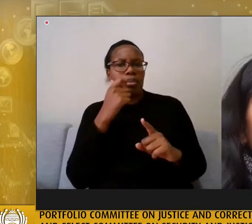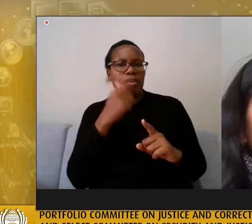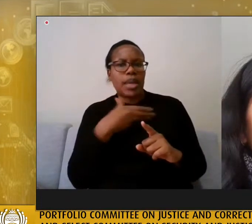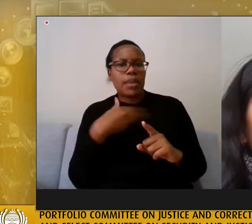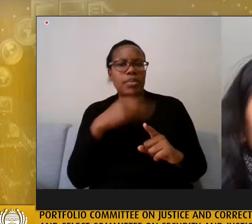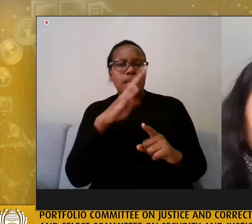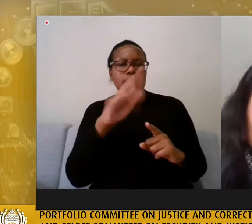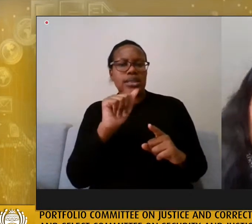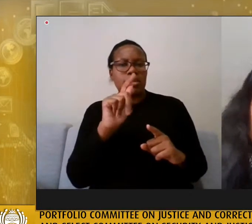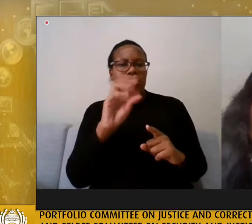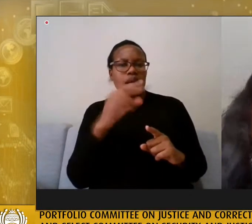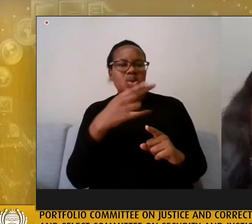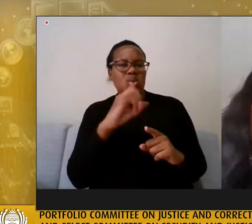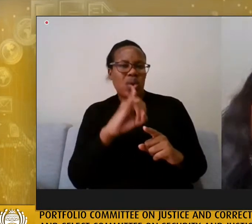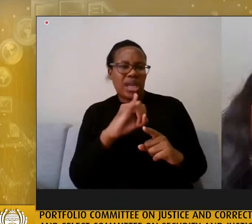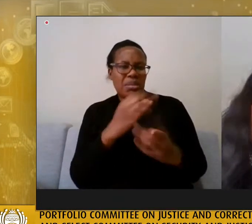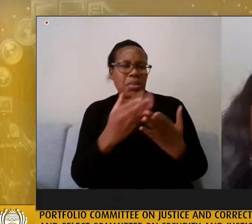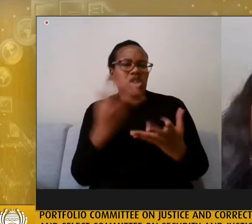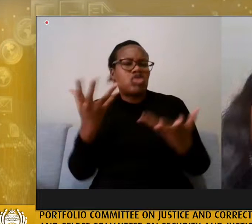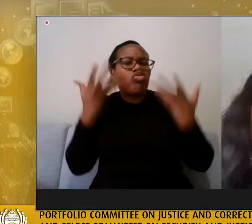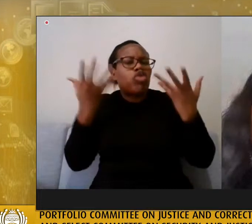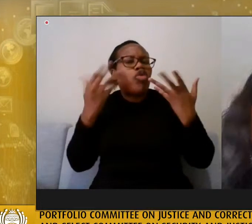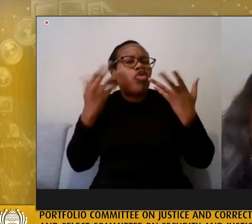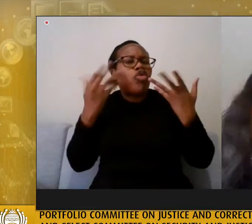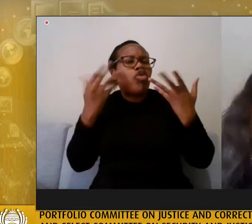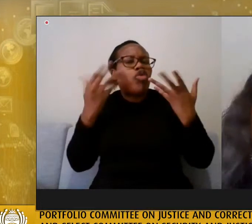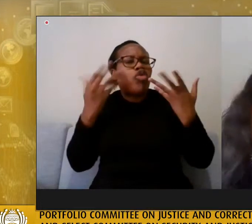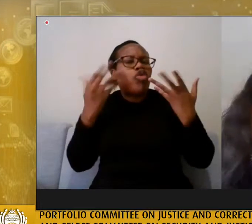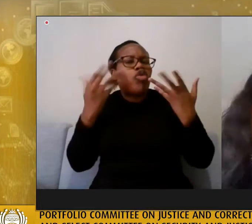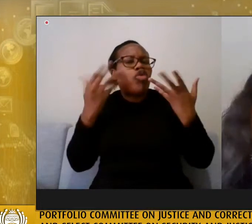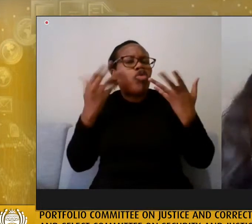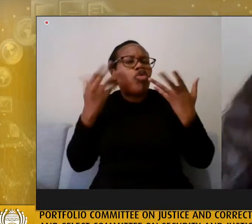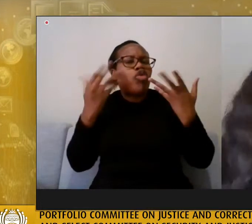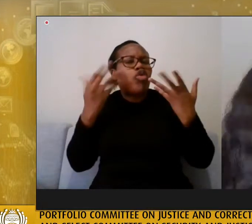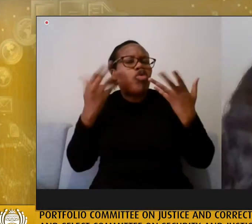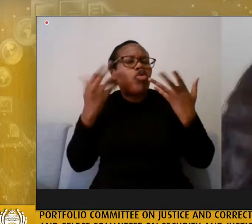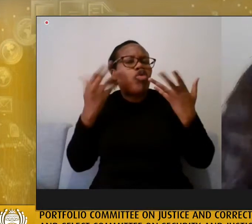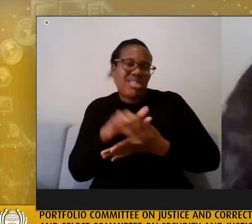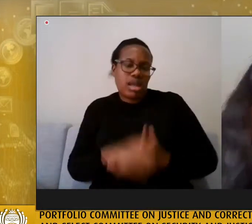perhaps refresh my memory, I'll highly appreciate it, Honourable Jele.